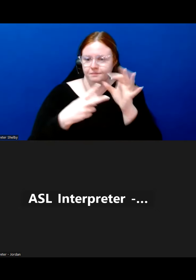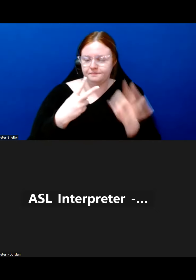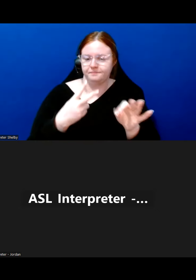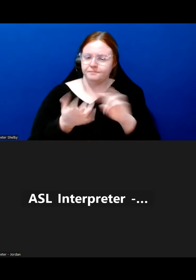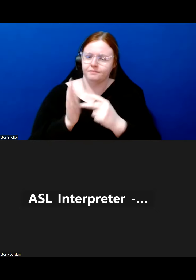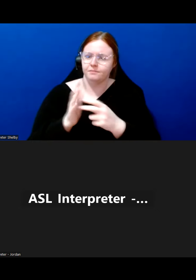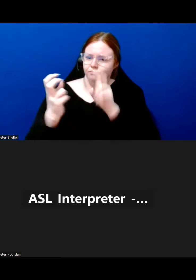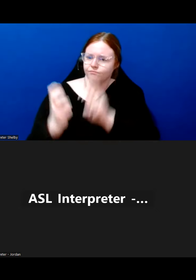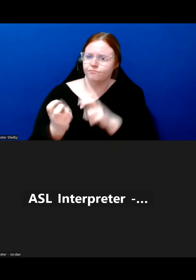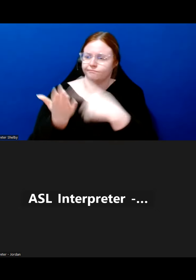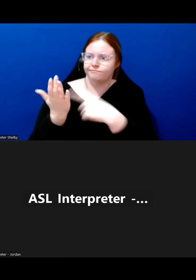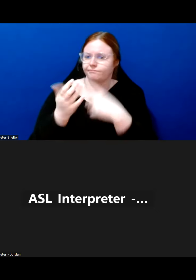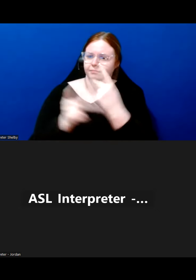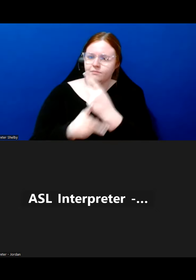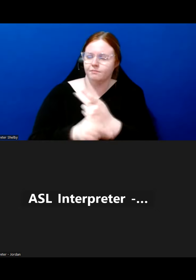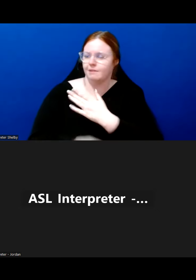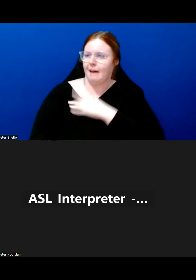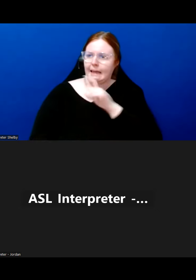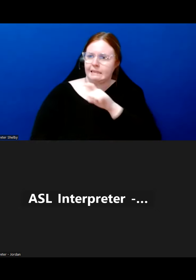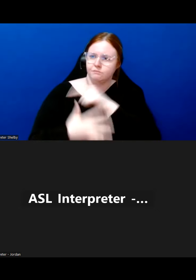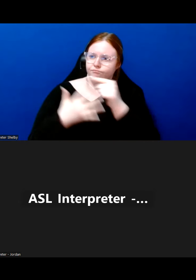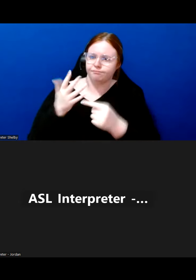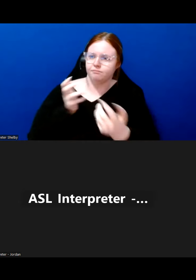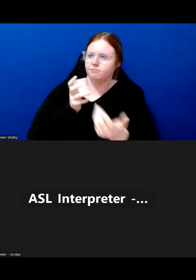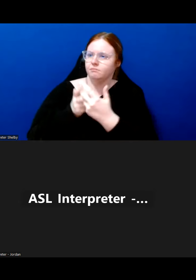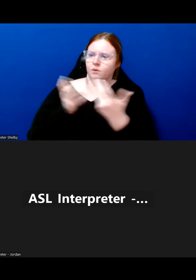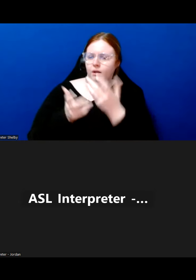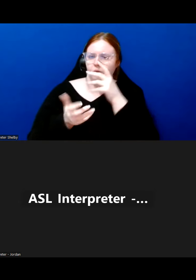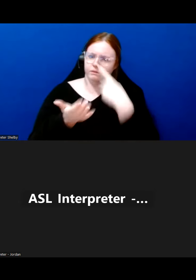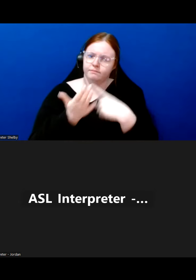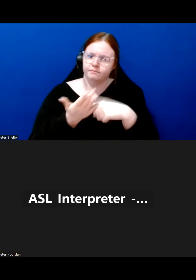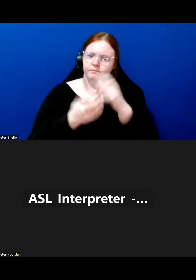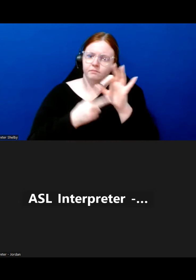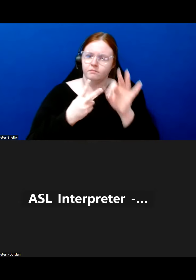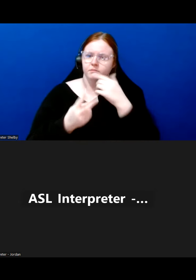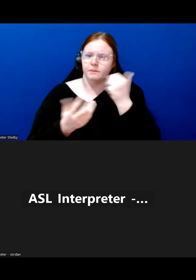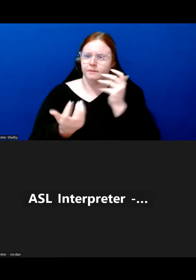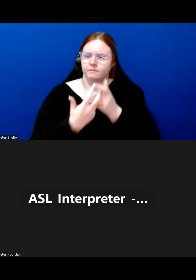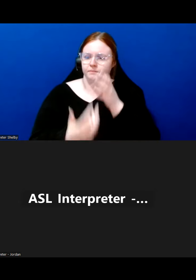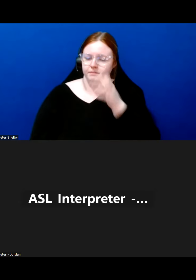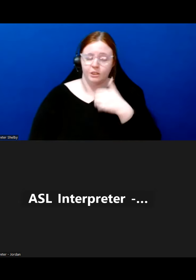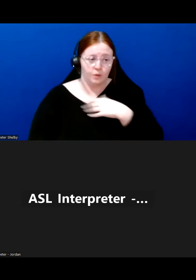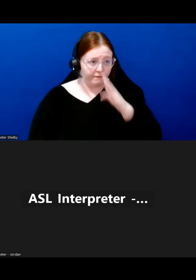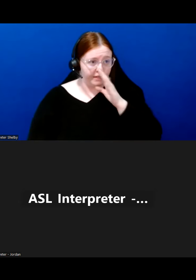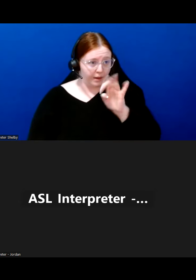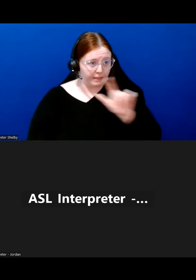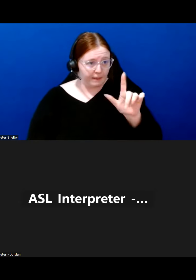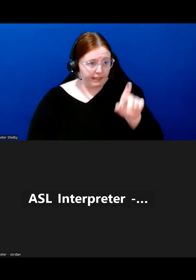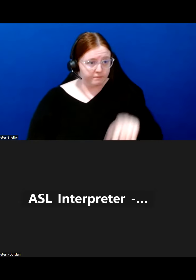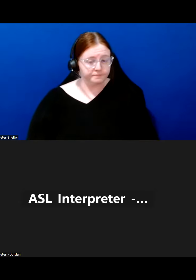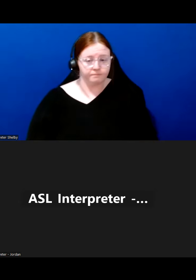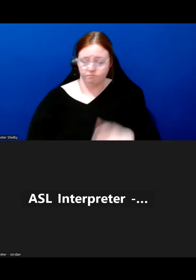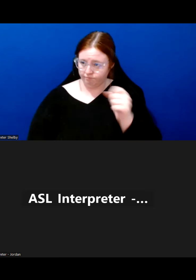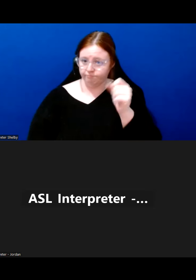are exactly for you and your needs is something that we would do. And is there direct billing?